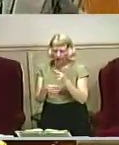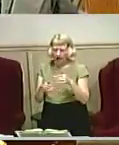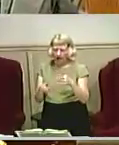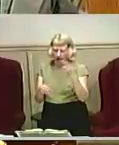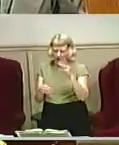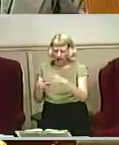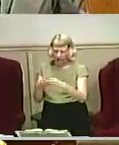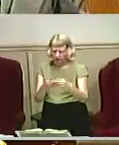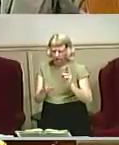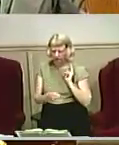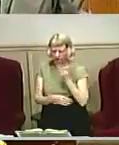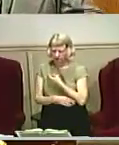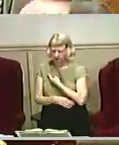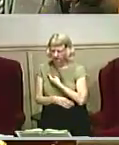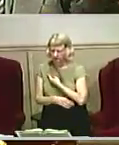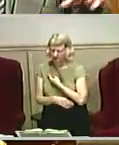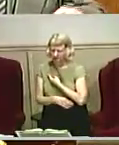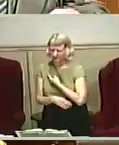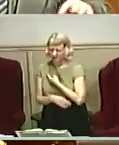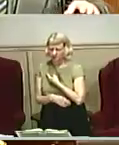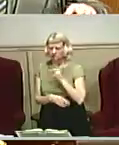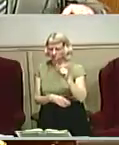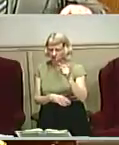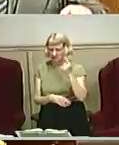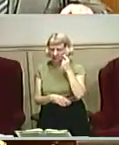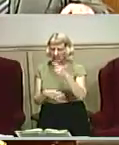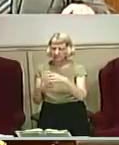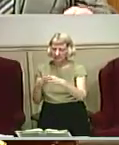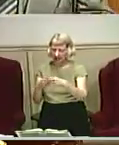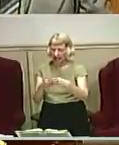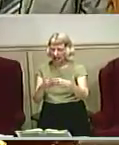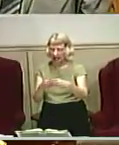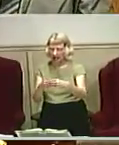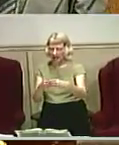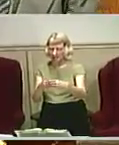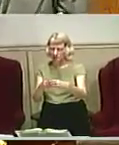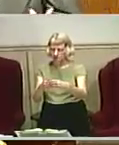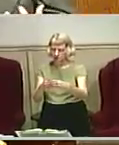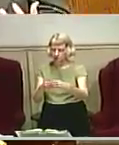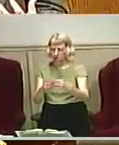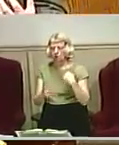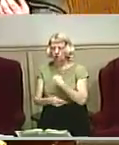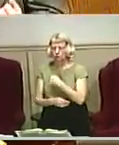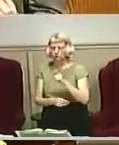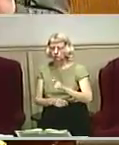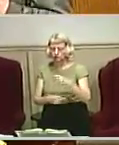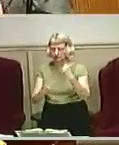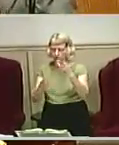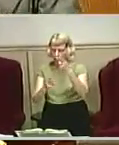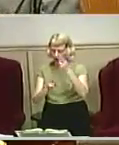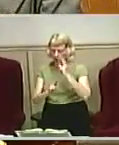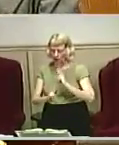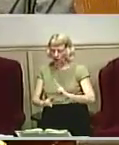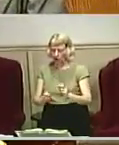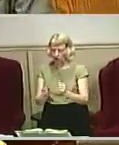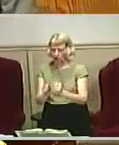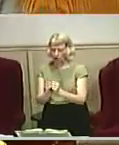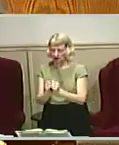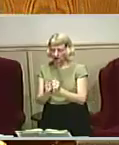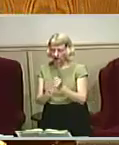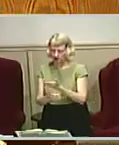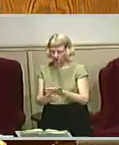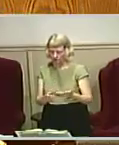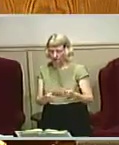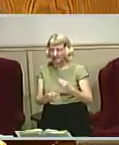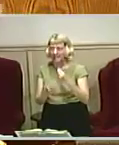us. Use His eyes to guide us. And then we're supposed to honor Him with our substance. We are